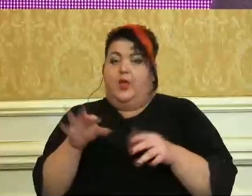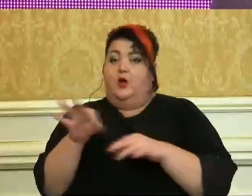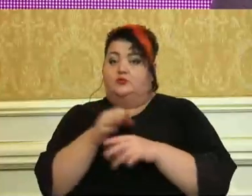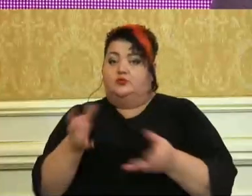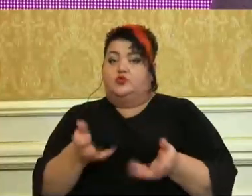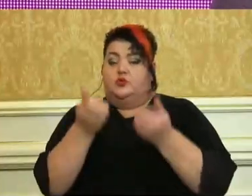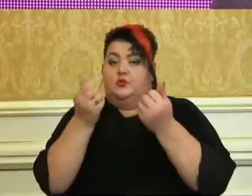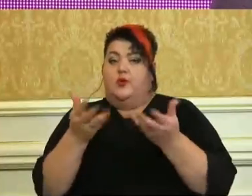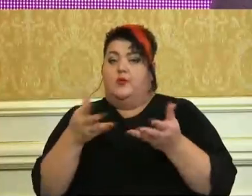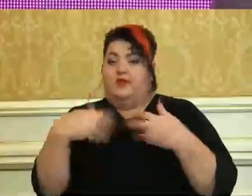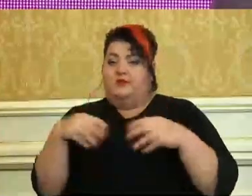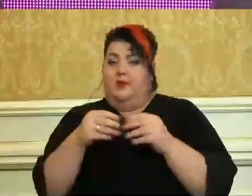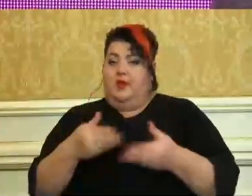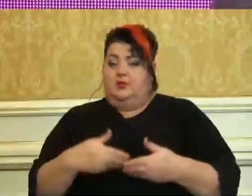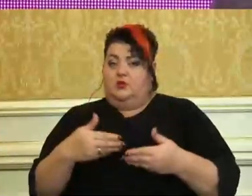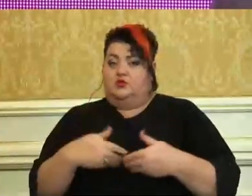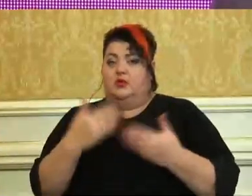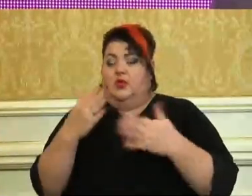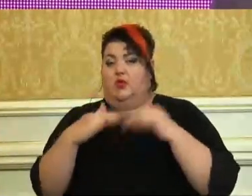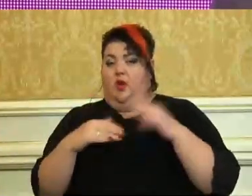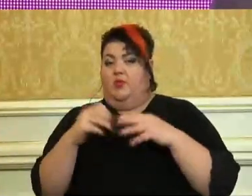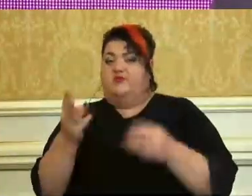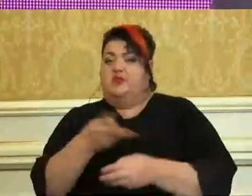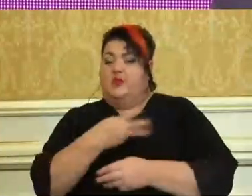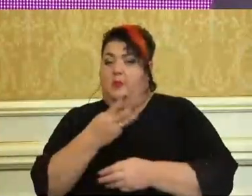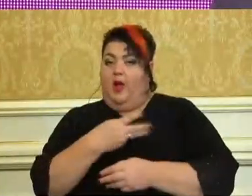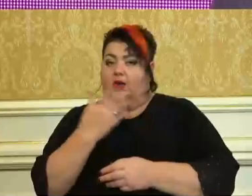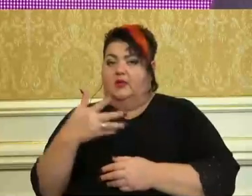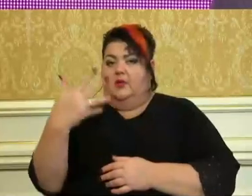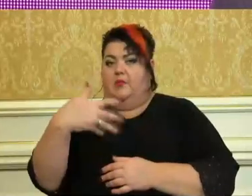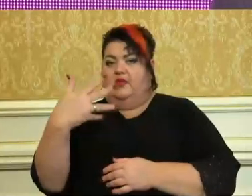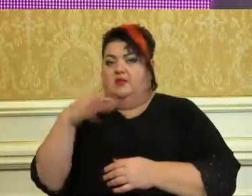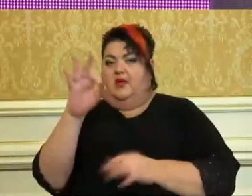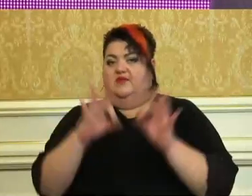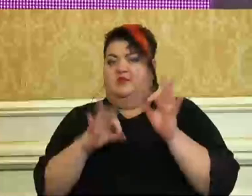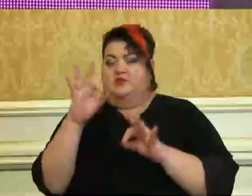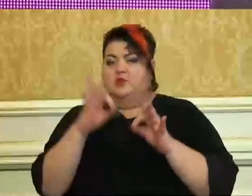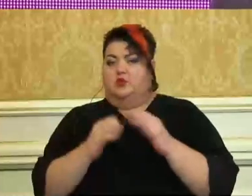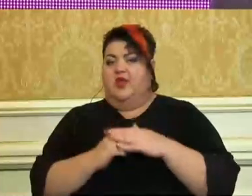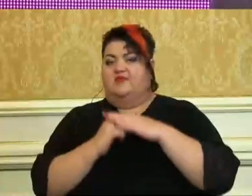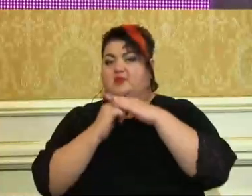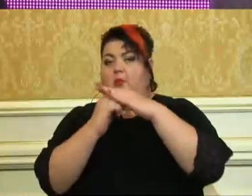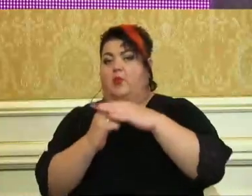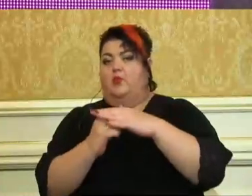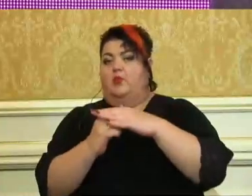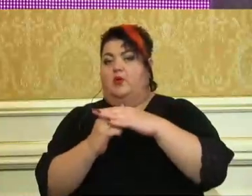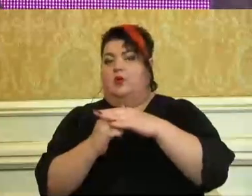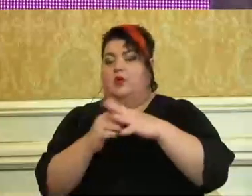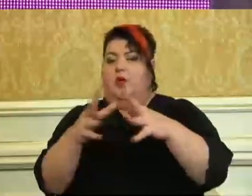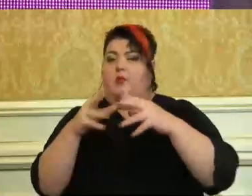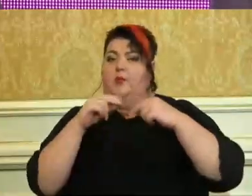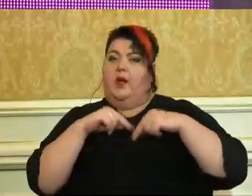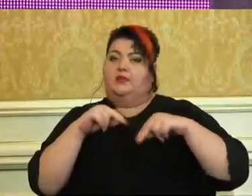To educate men, to support the family intentions of women. And it's